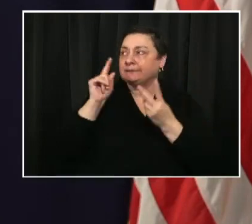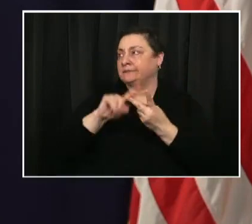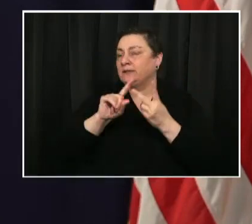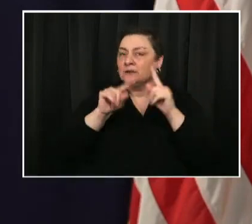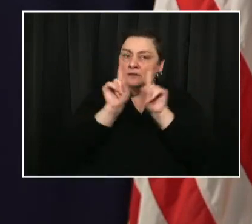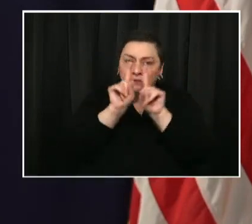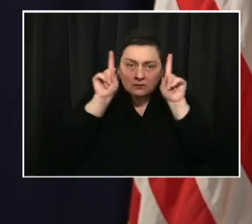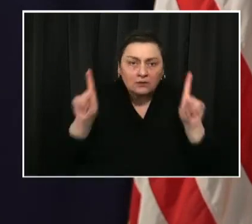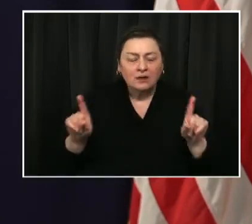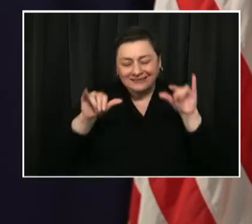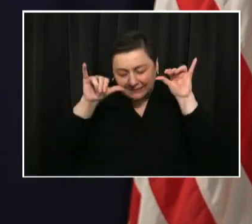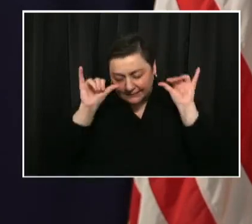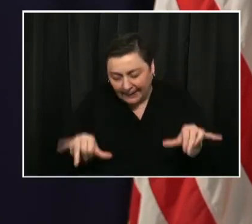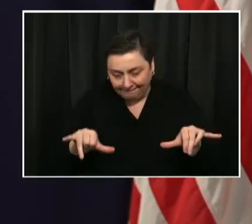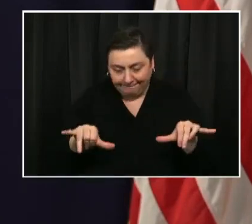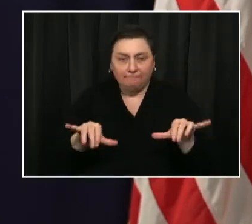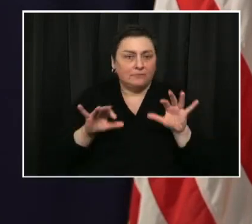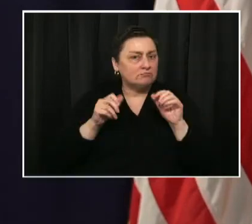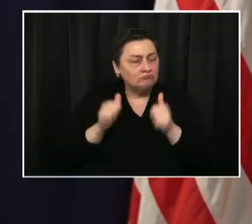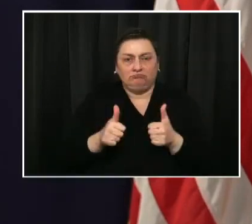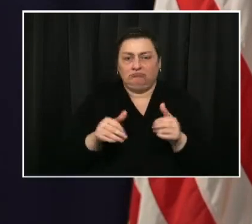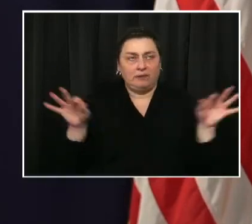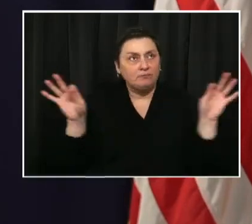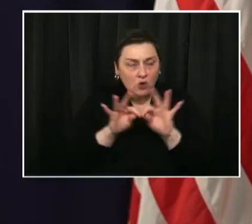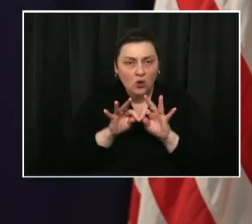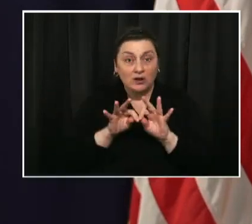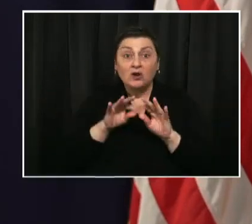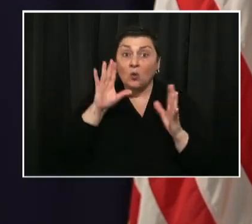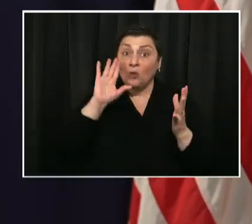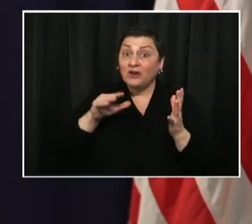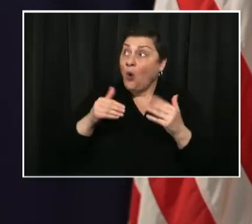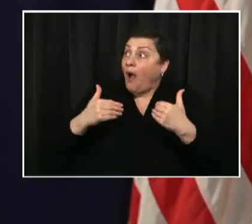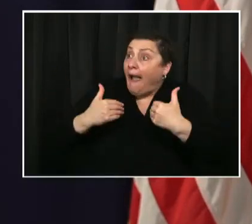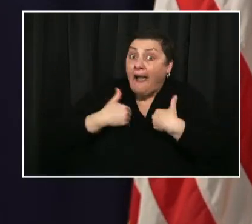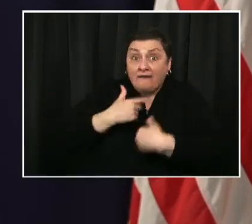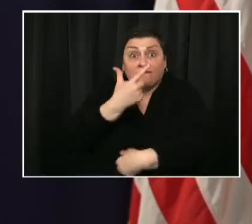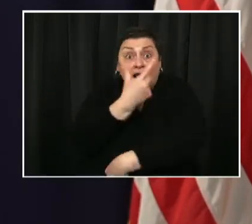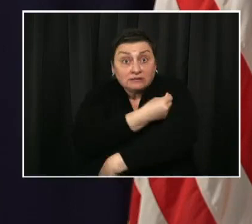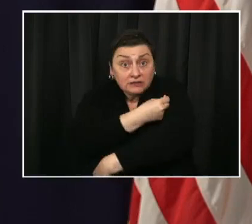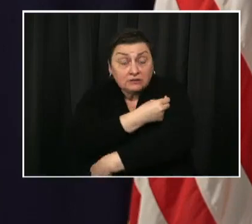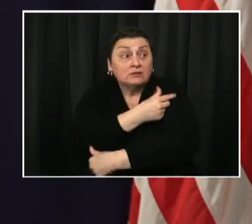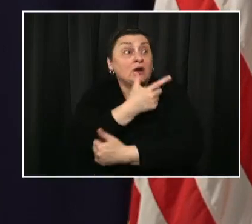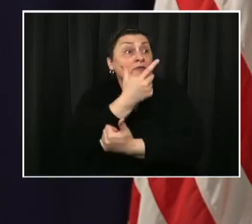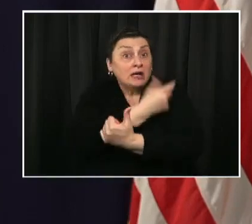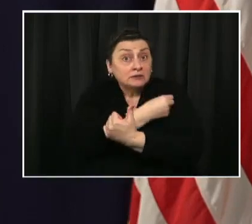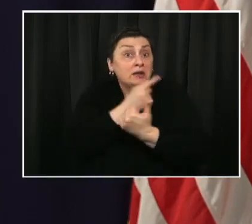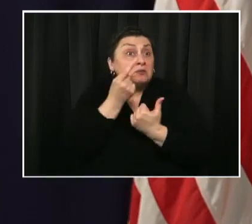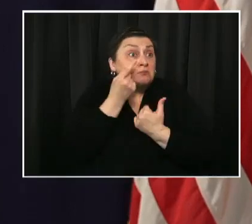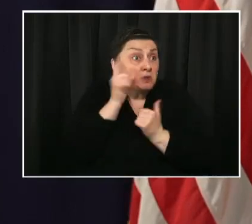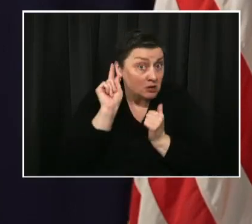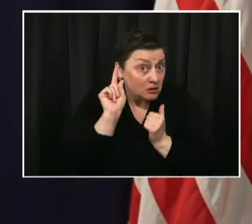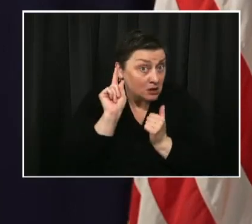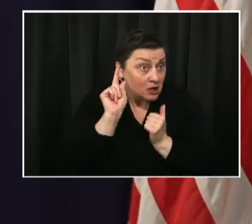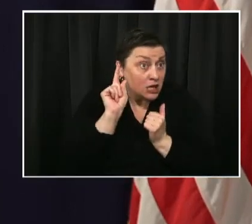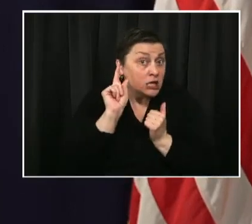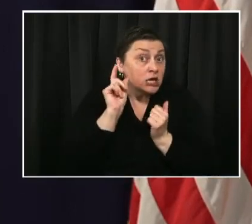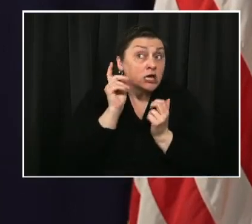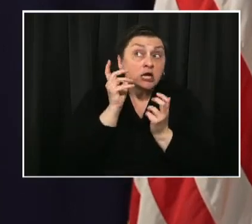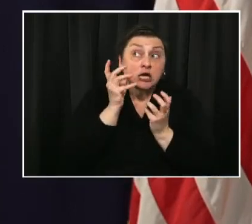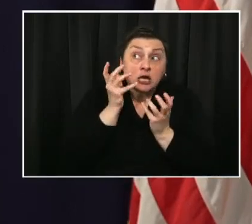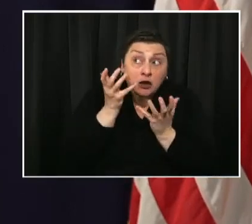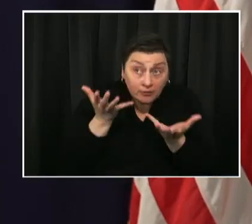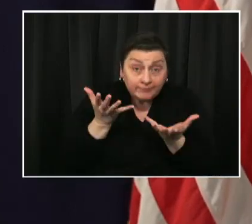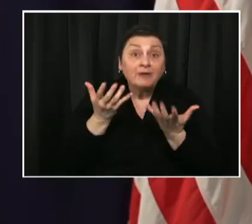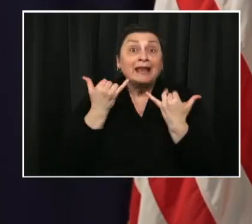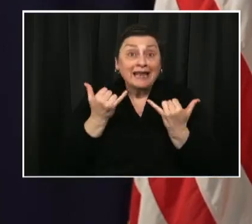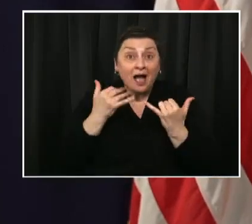we know that vaccines are here. We know that they are effective, and we know that there's going to be an impact. I think we just need to be